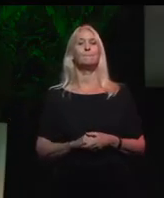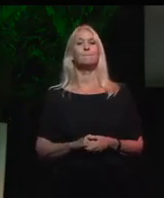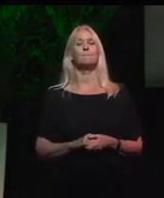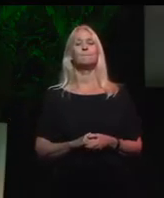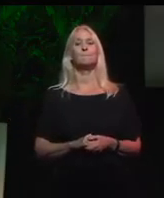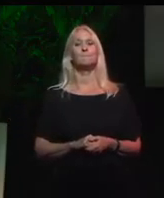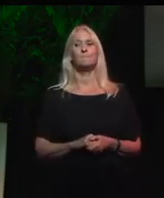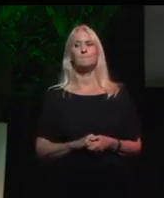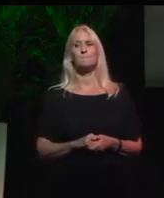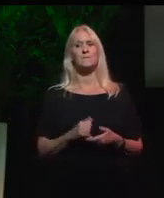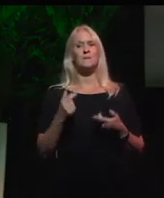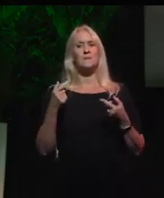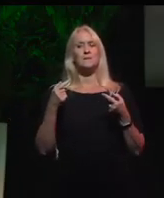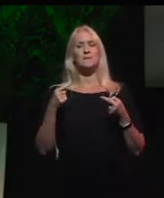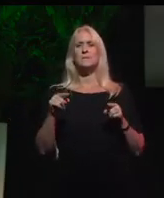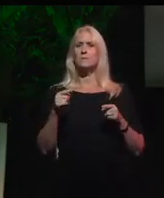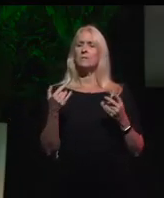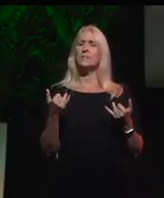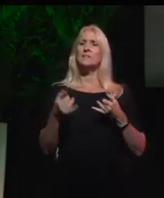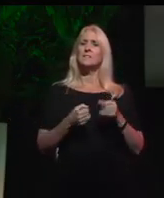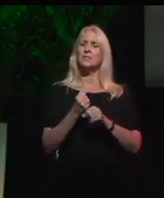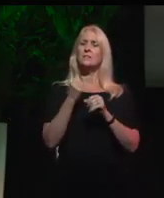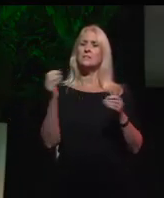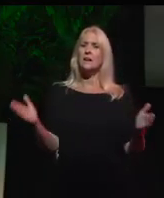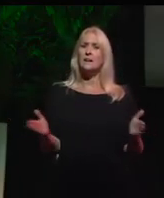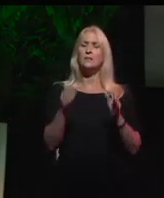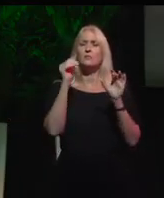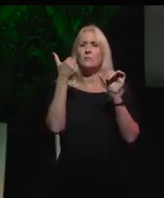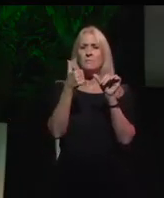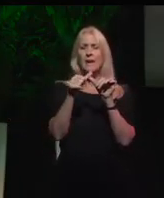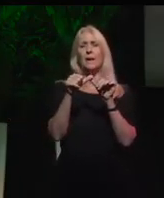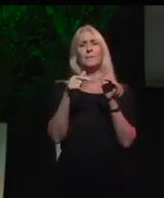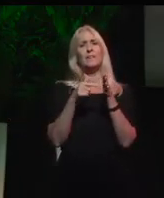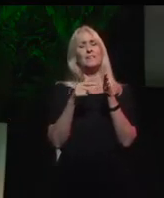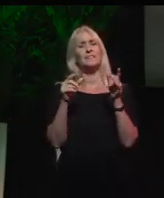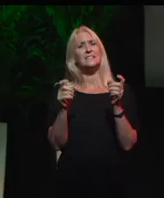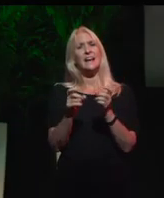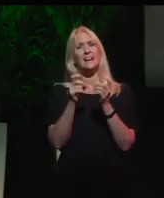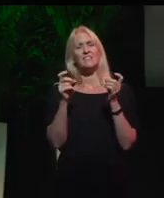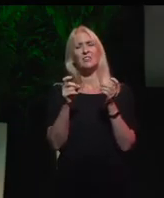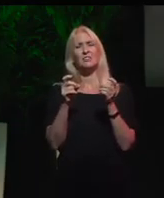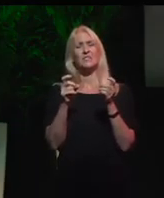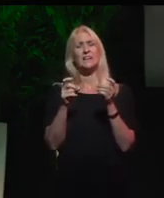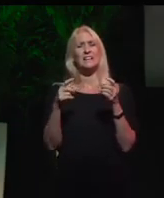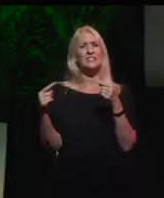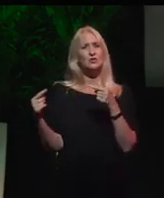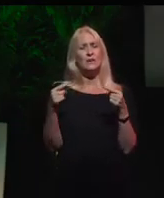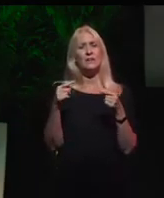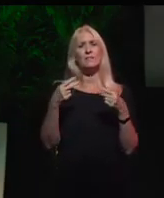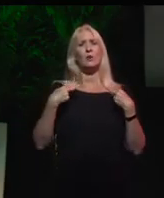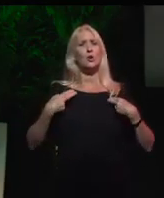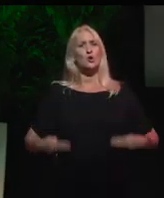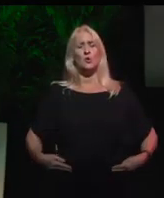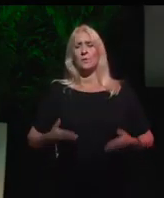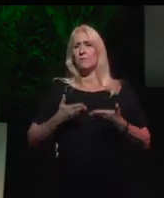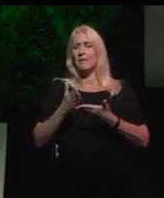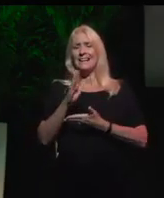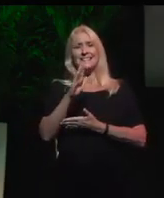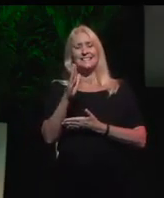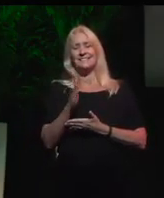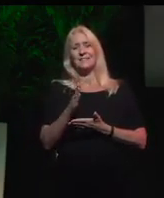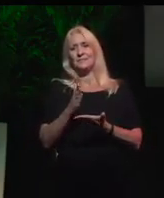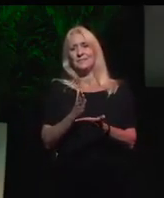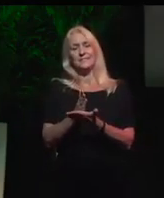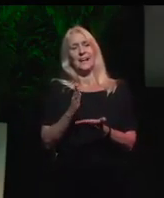As we go through this year, I encourage us all to remember this anniversary of the struggle for human rights, a struggle that is unending and a struggle that